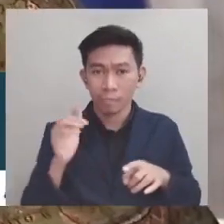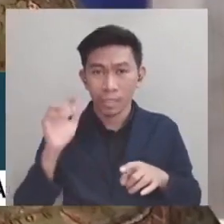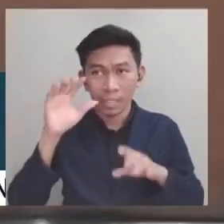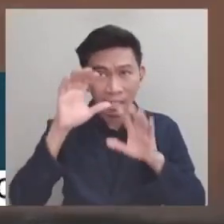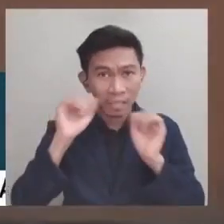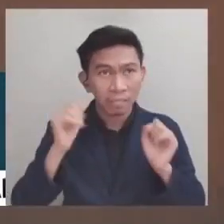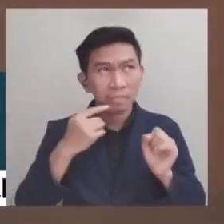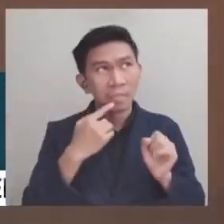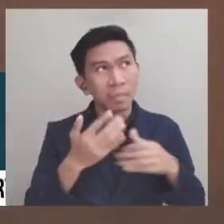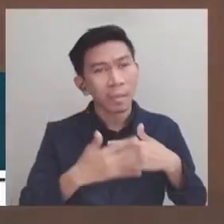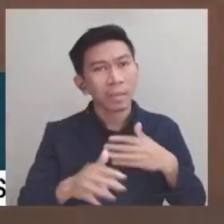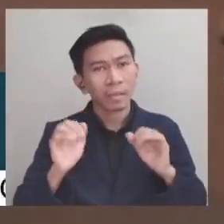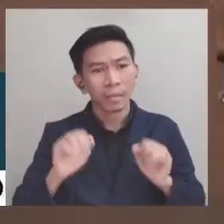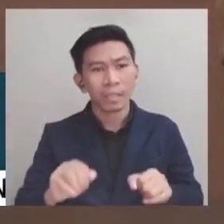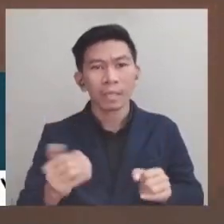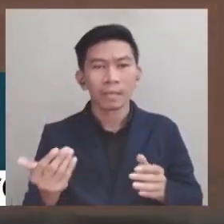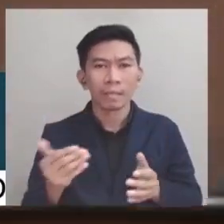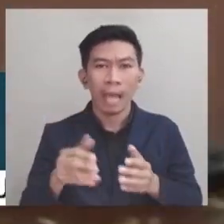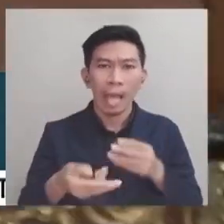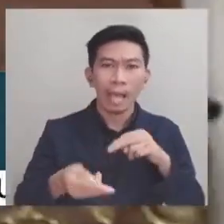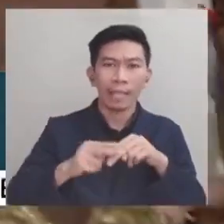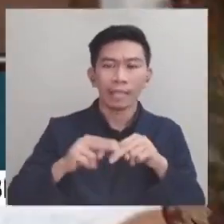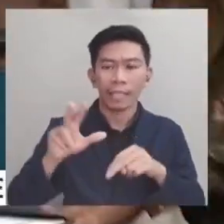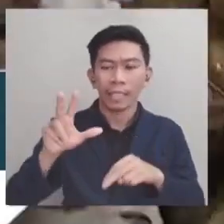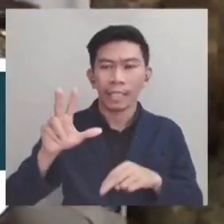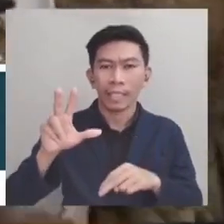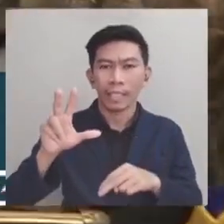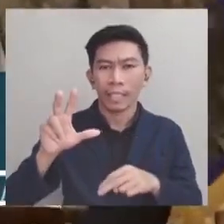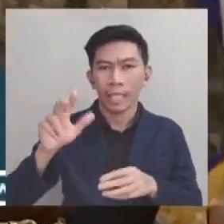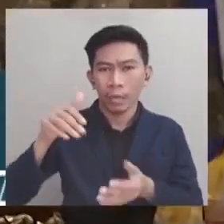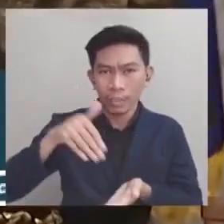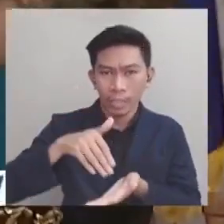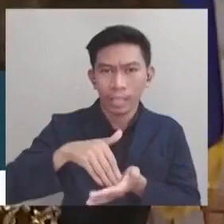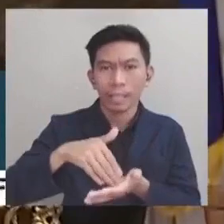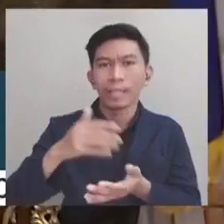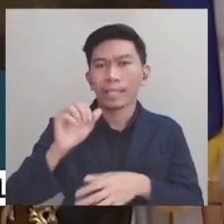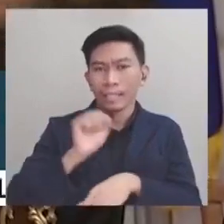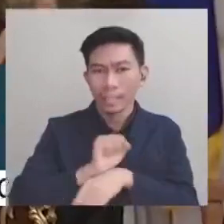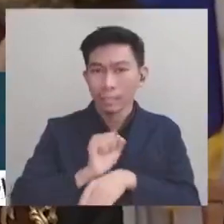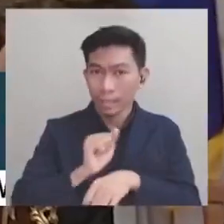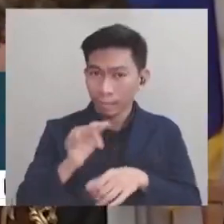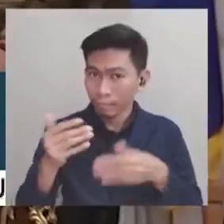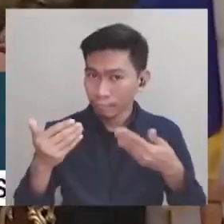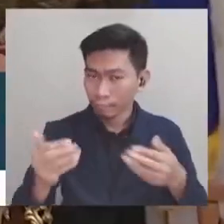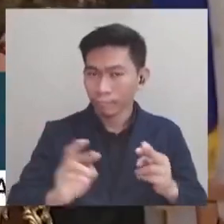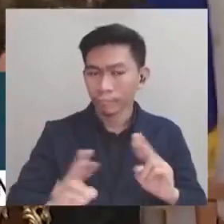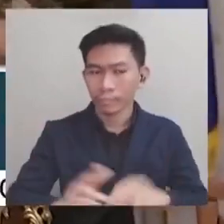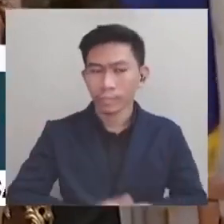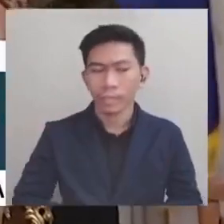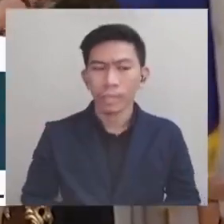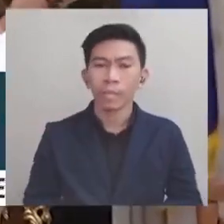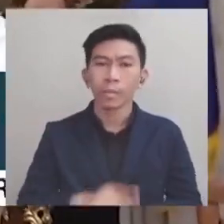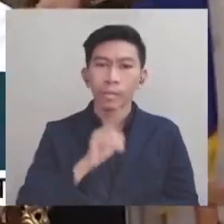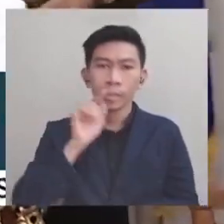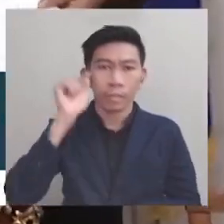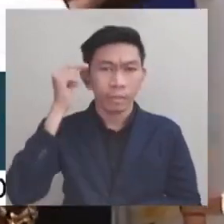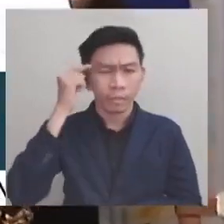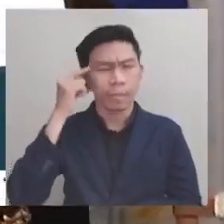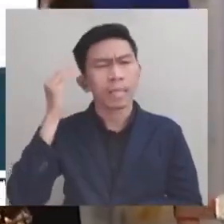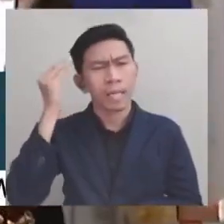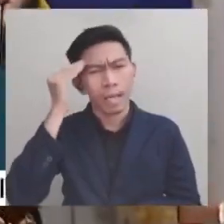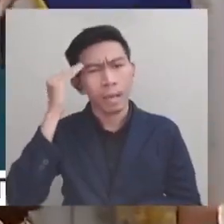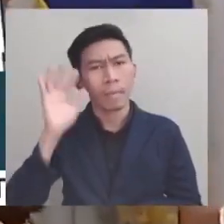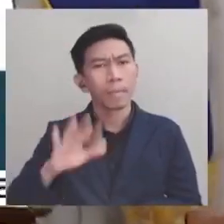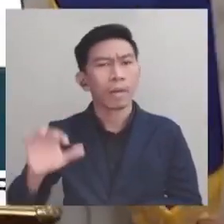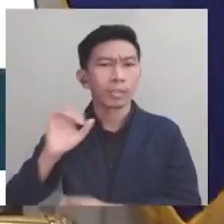3,000 jobs once civil works begin. For his part, Marcos said the government is conscious of the plight of informal settlers who